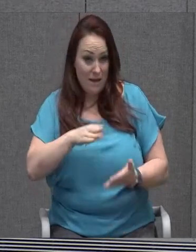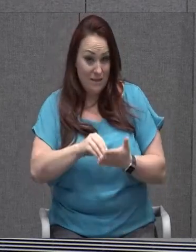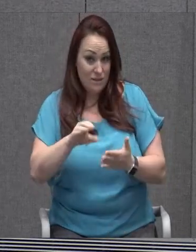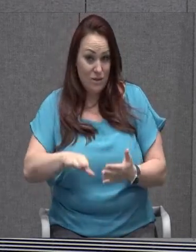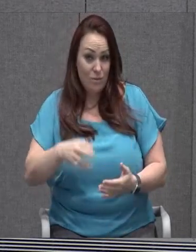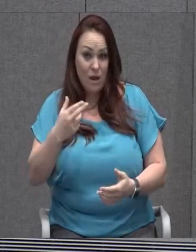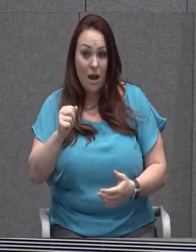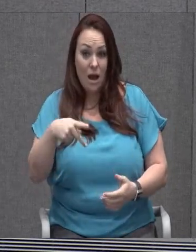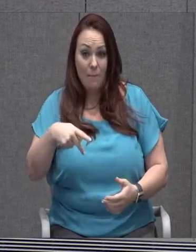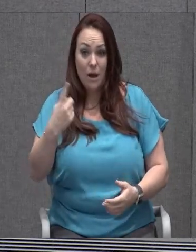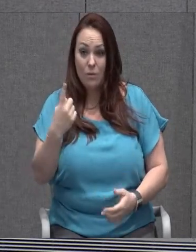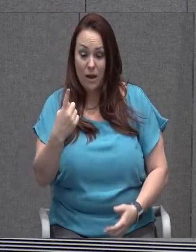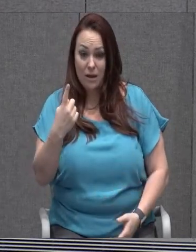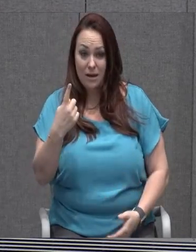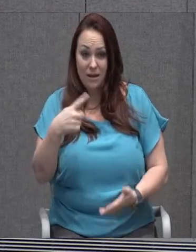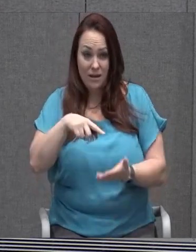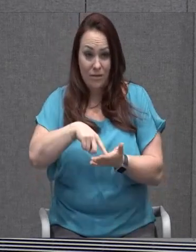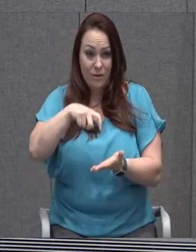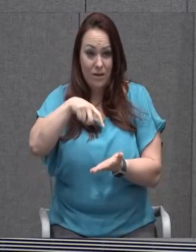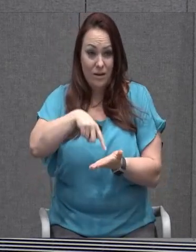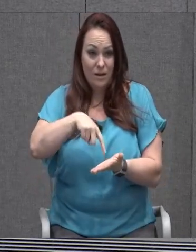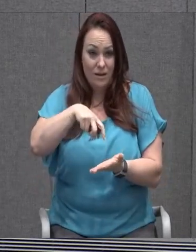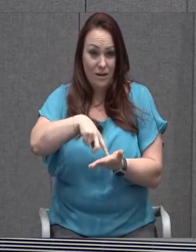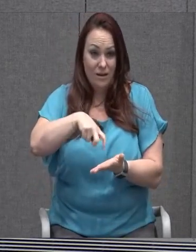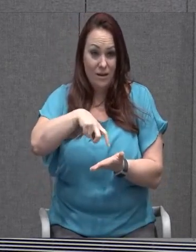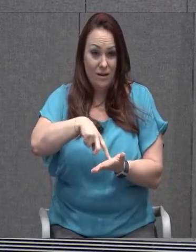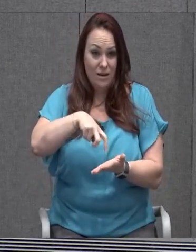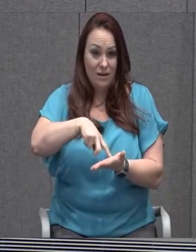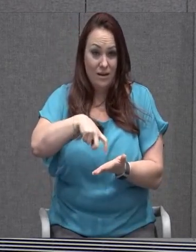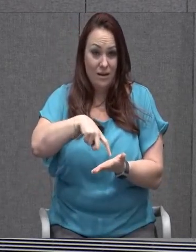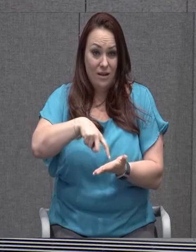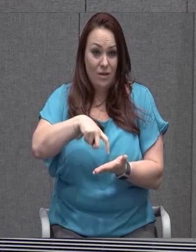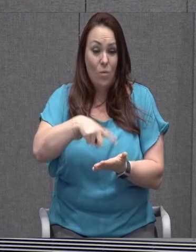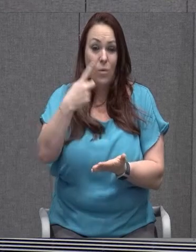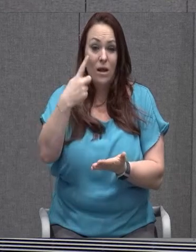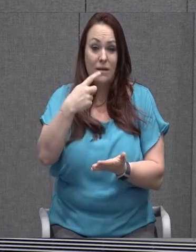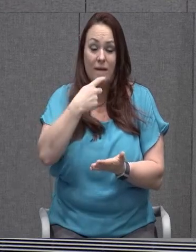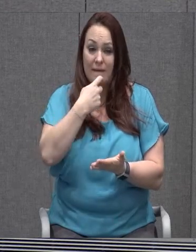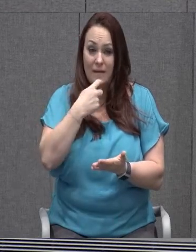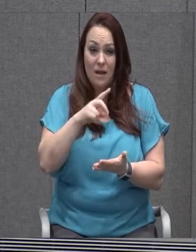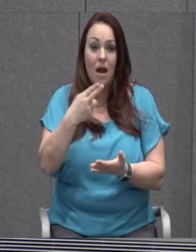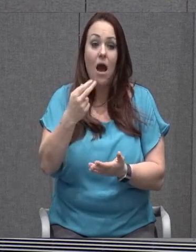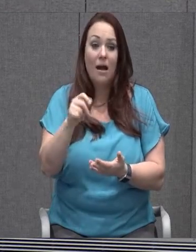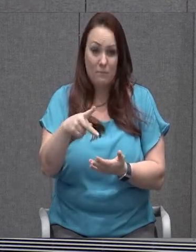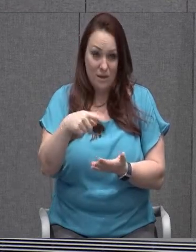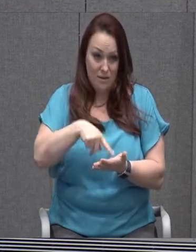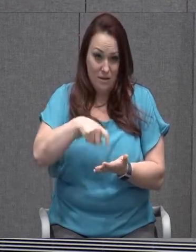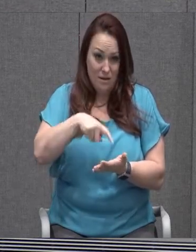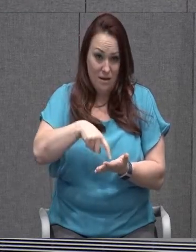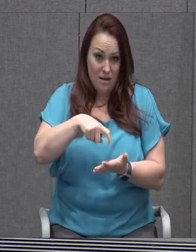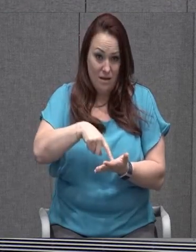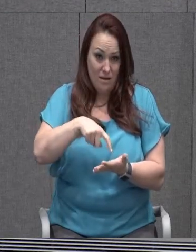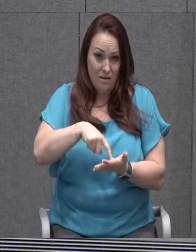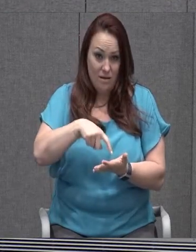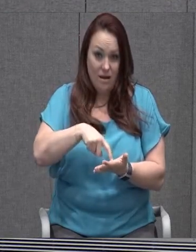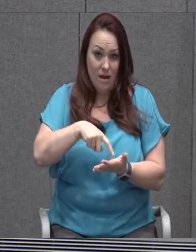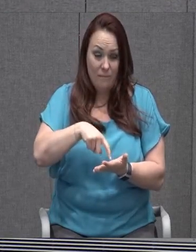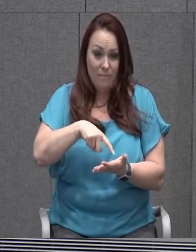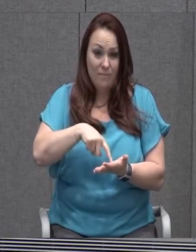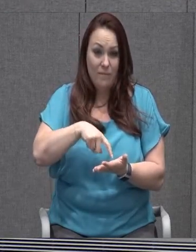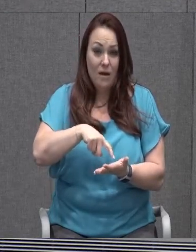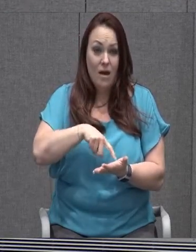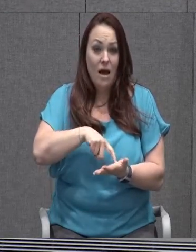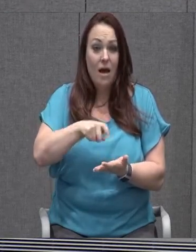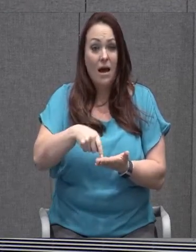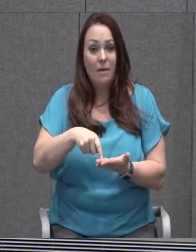on 1 foot. So we take off and land on 1 foot. So like this? Okay. Perfect. Yep. Okay. Hopping sideways over it. Or